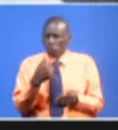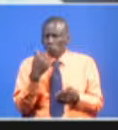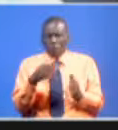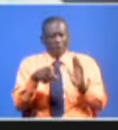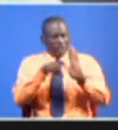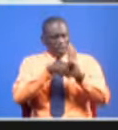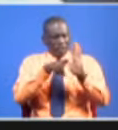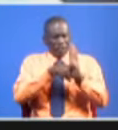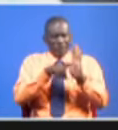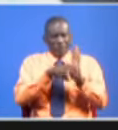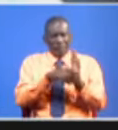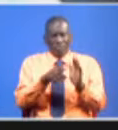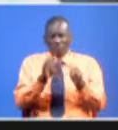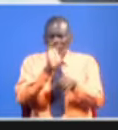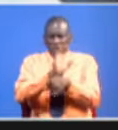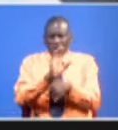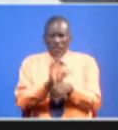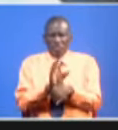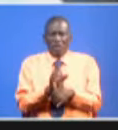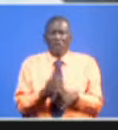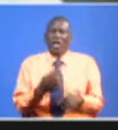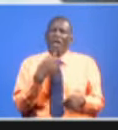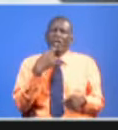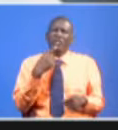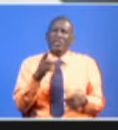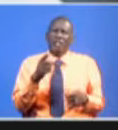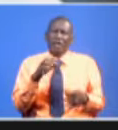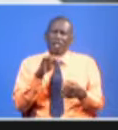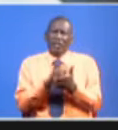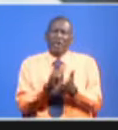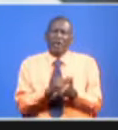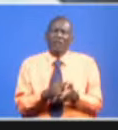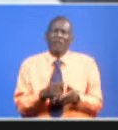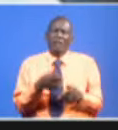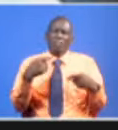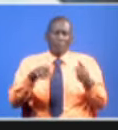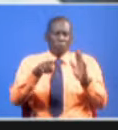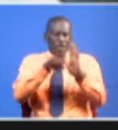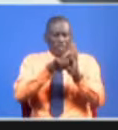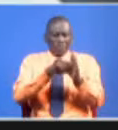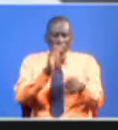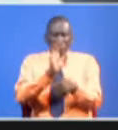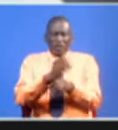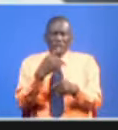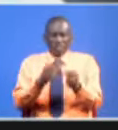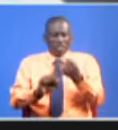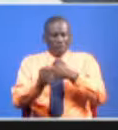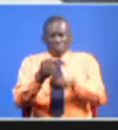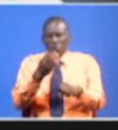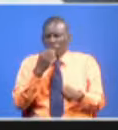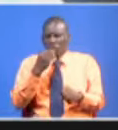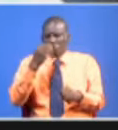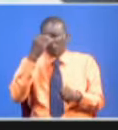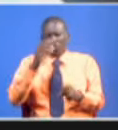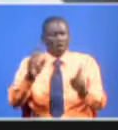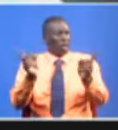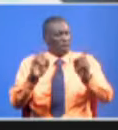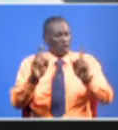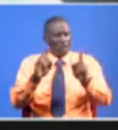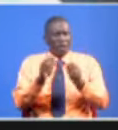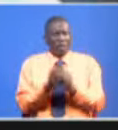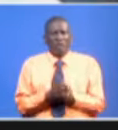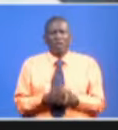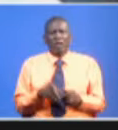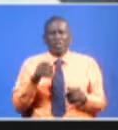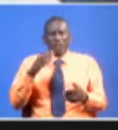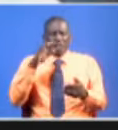negative, to the church are saying that the action is hypocritical. It is not hypocritical. It is